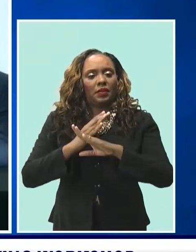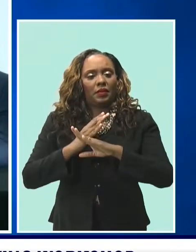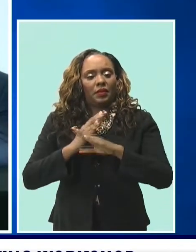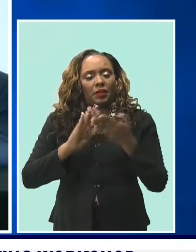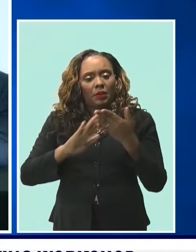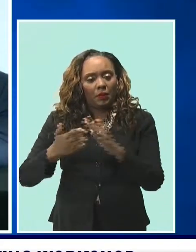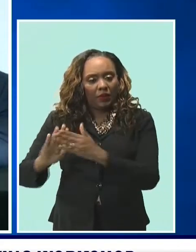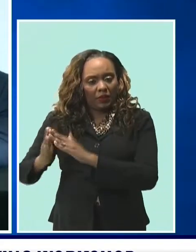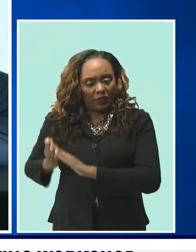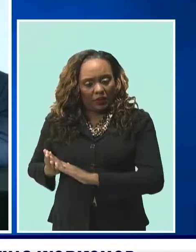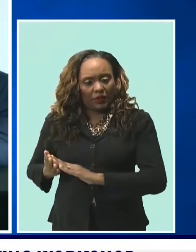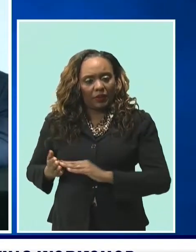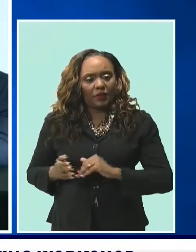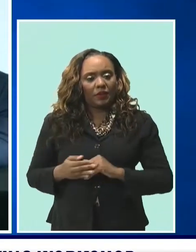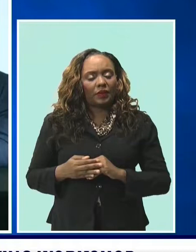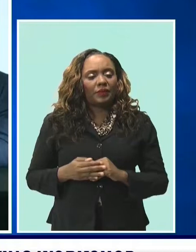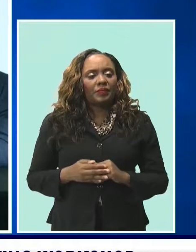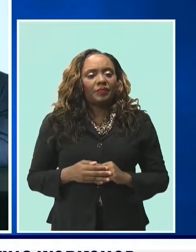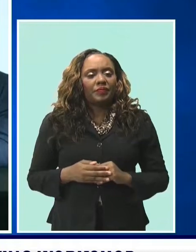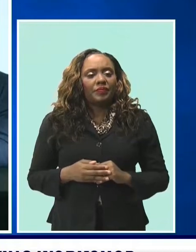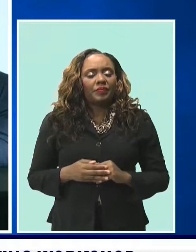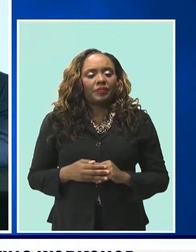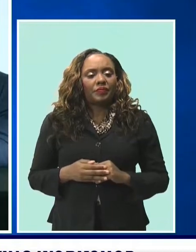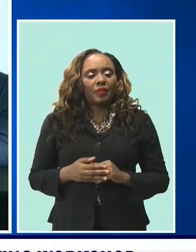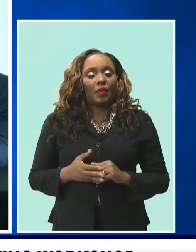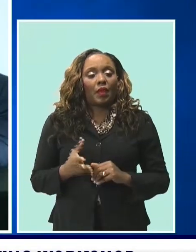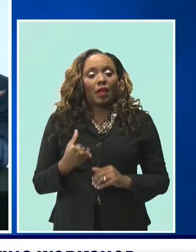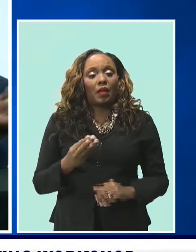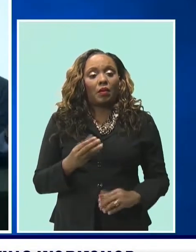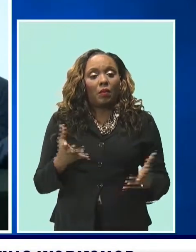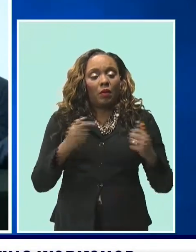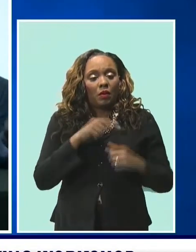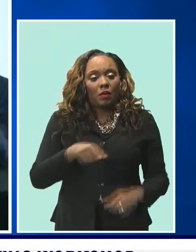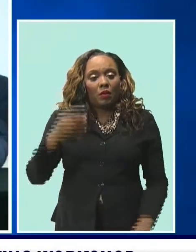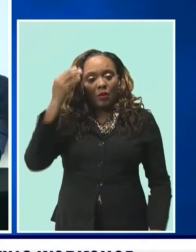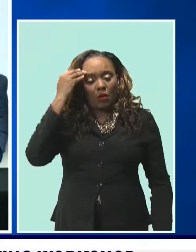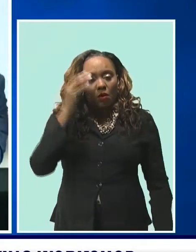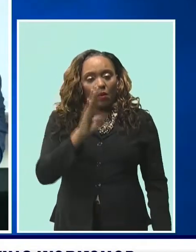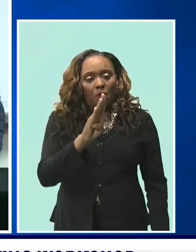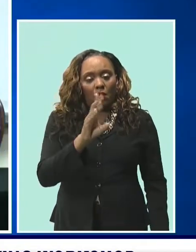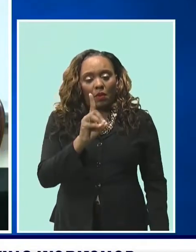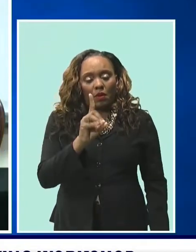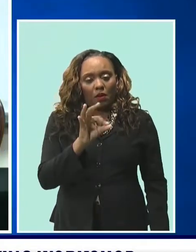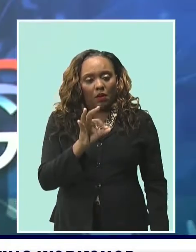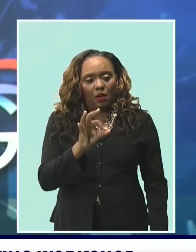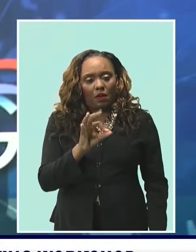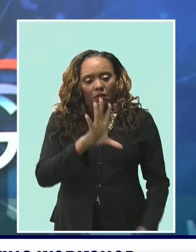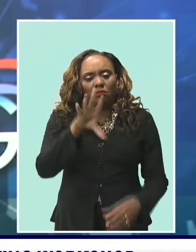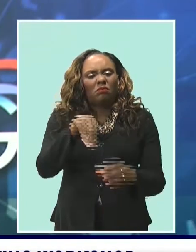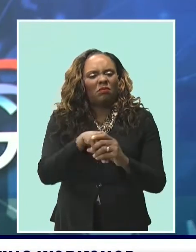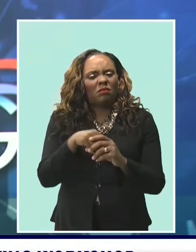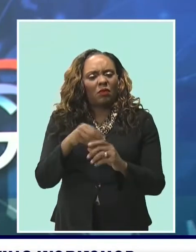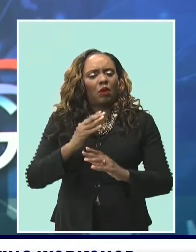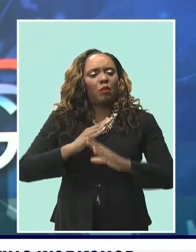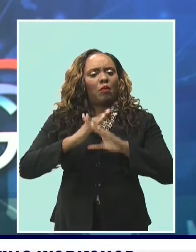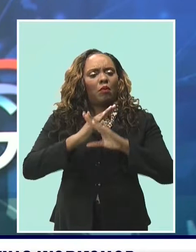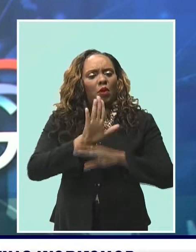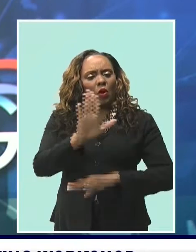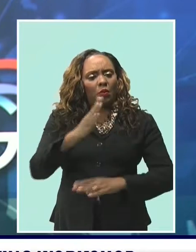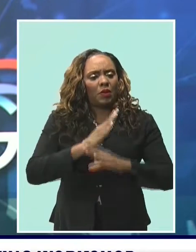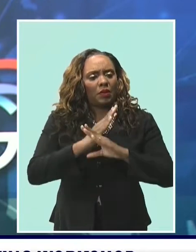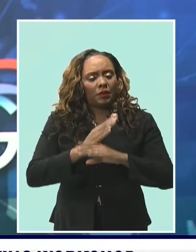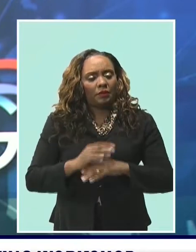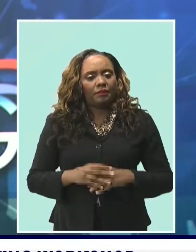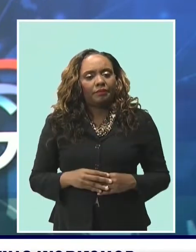states, and certainly to recognize that the BDF is definitely a part of that alliance. 2 young